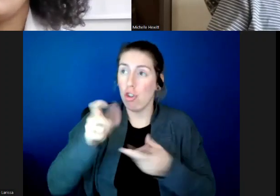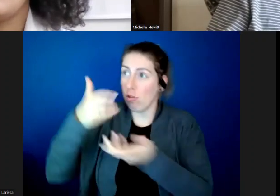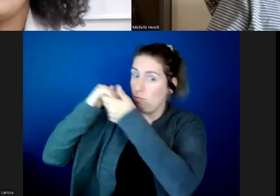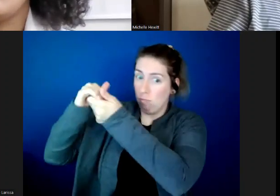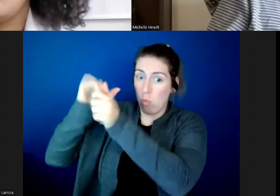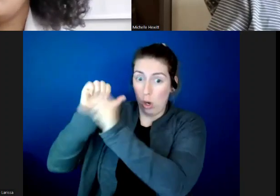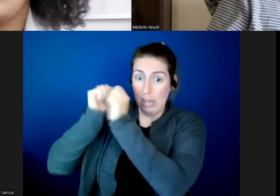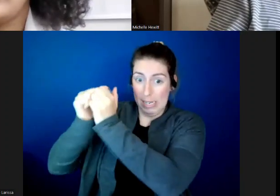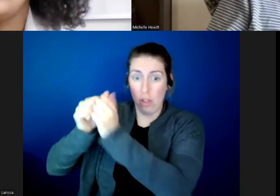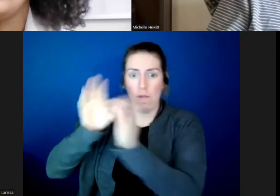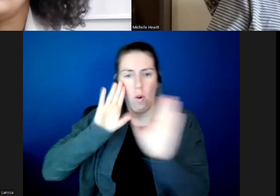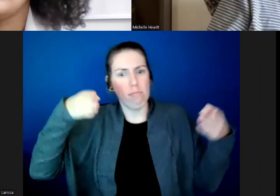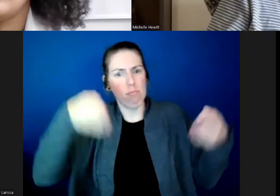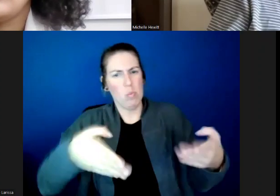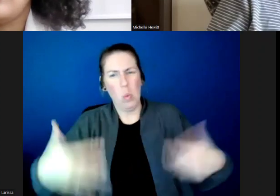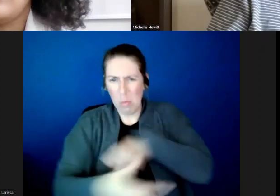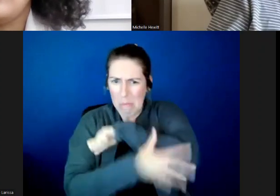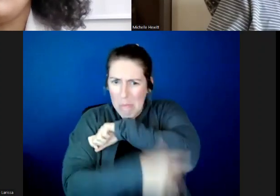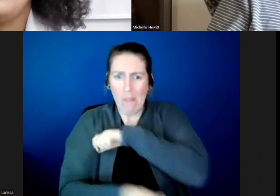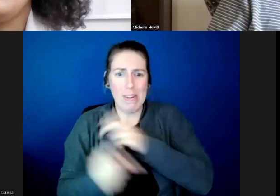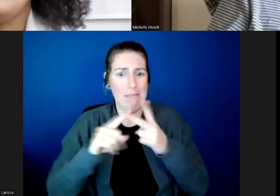they go and